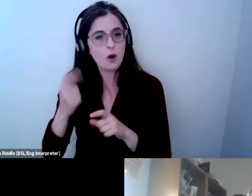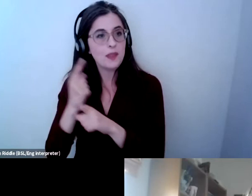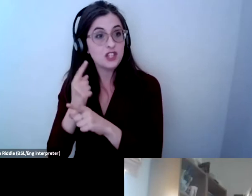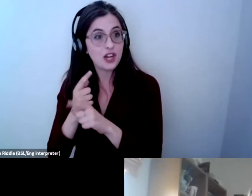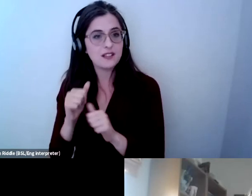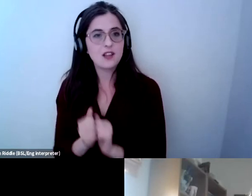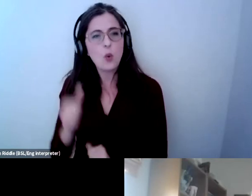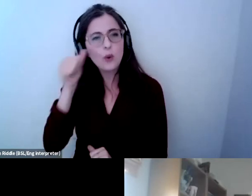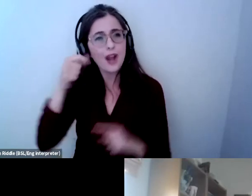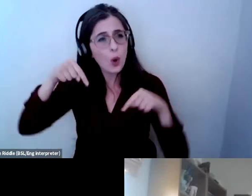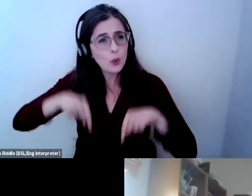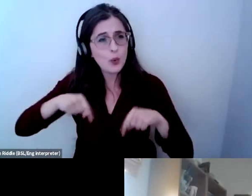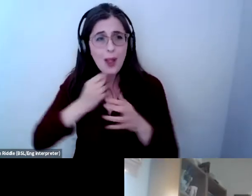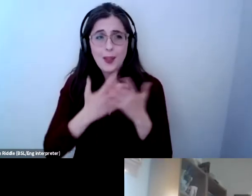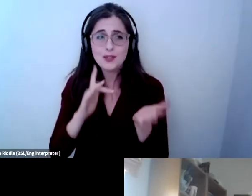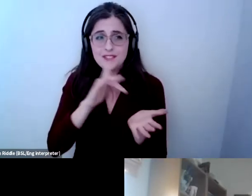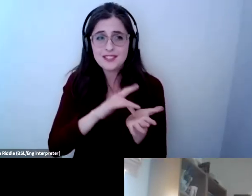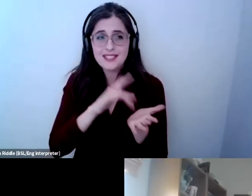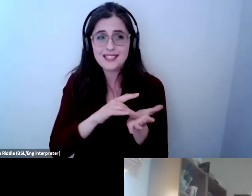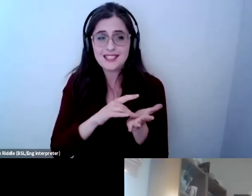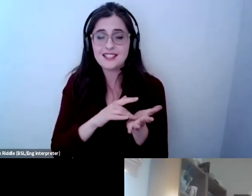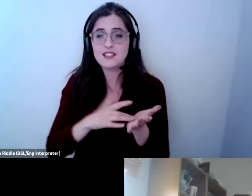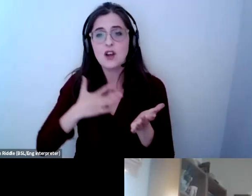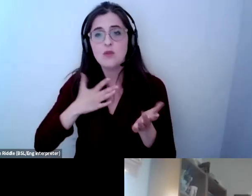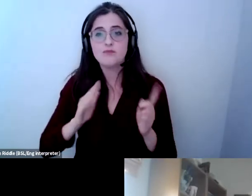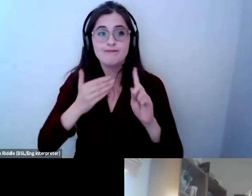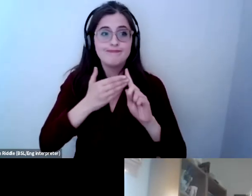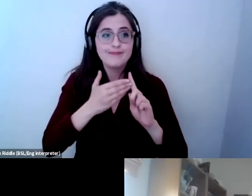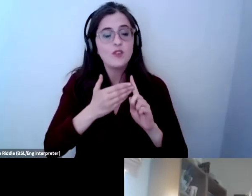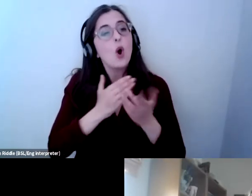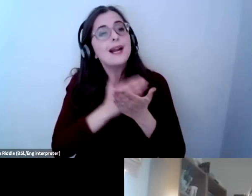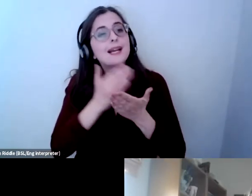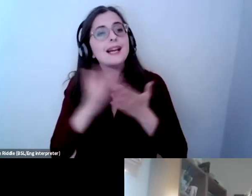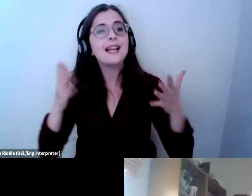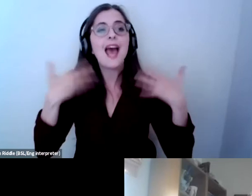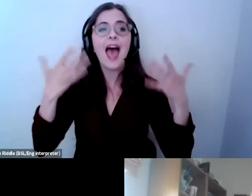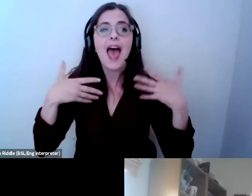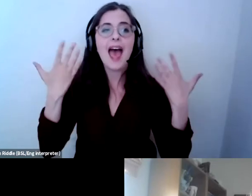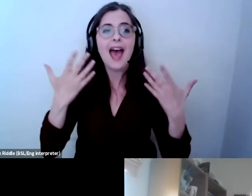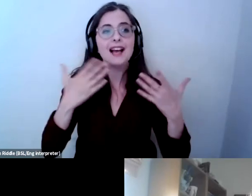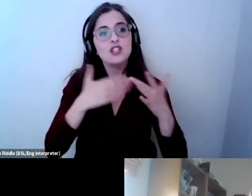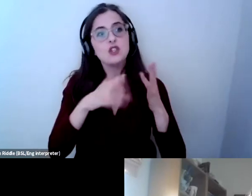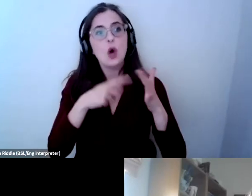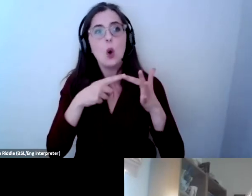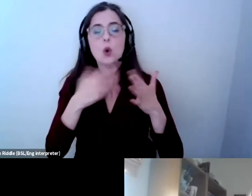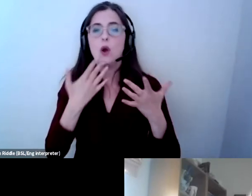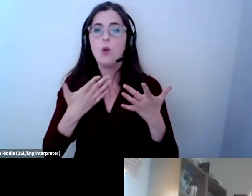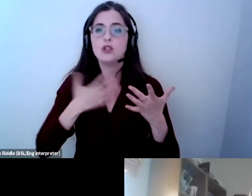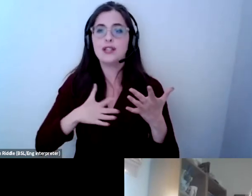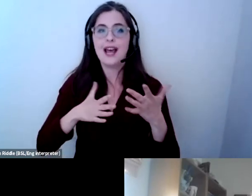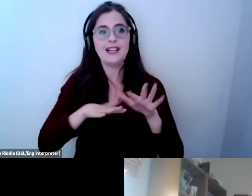in this country, a lot of cities are moving towards clean air zones, basically keeping motorised traffic out of the centre of cities.